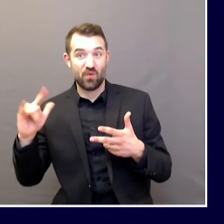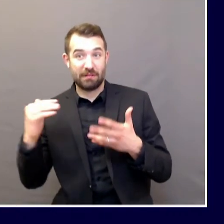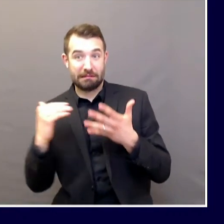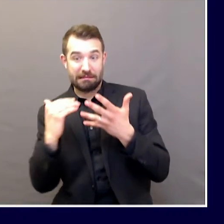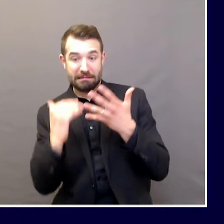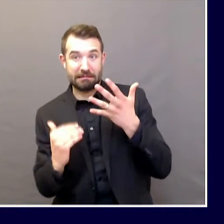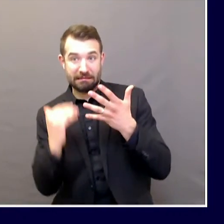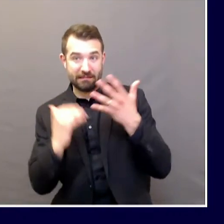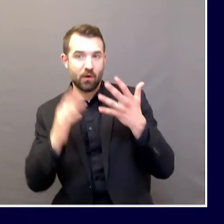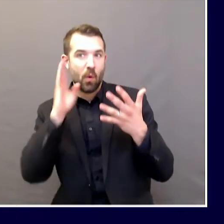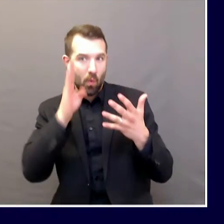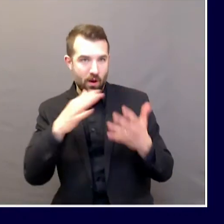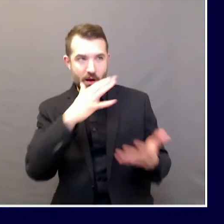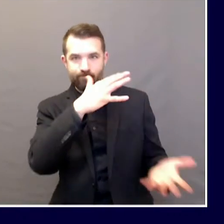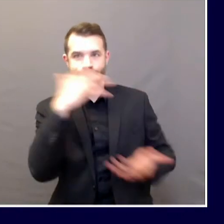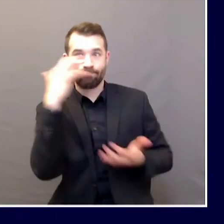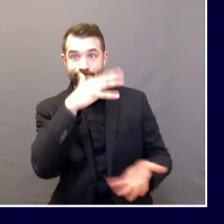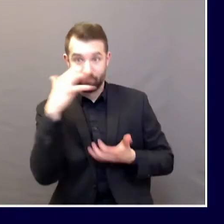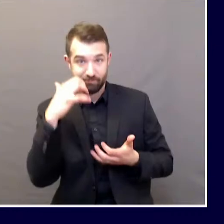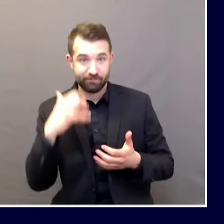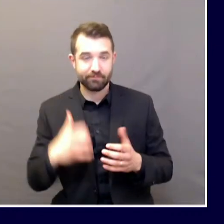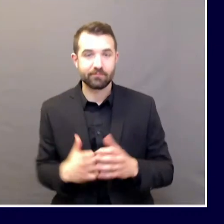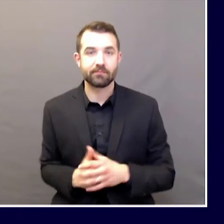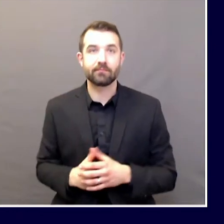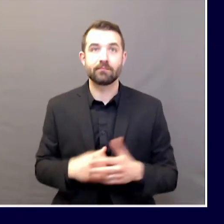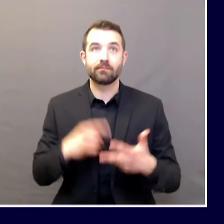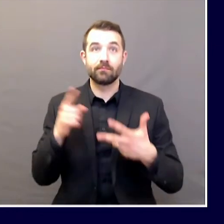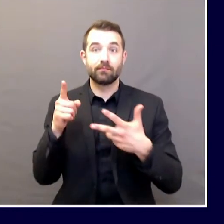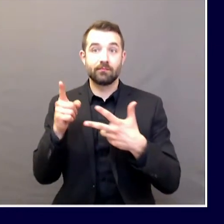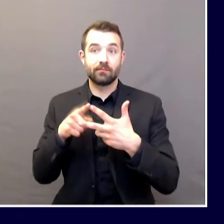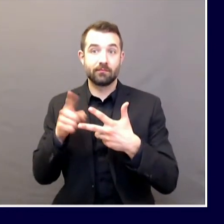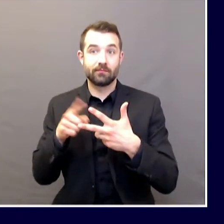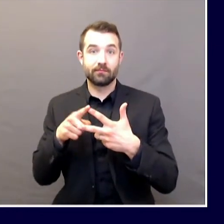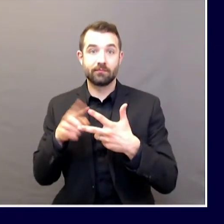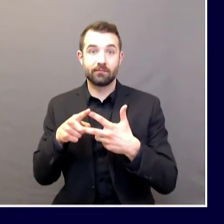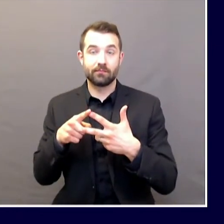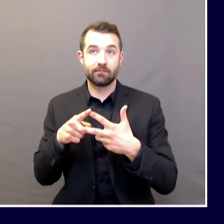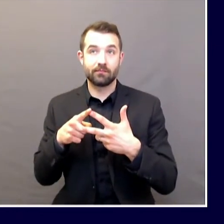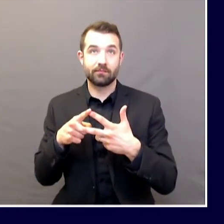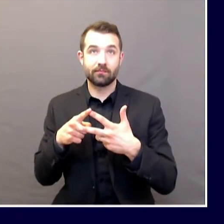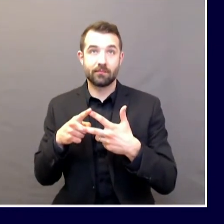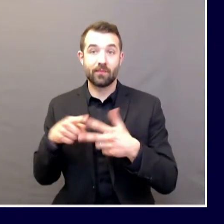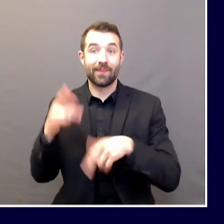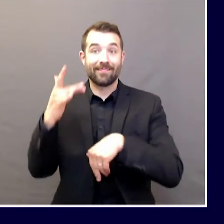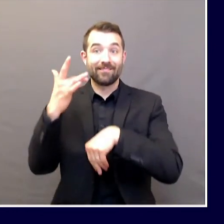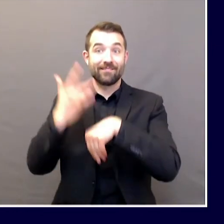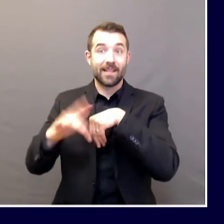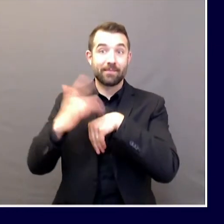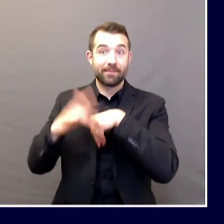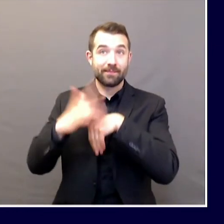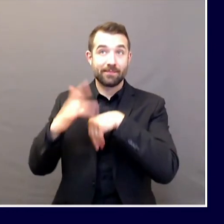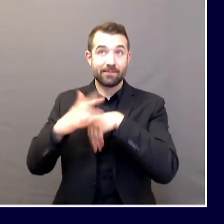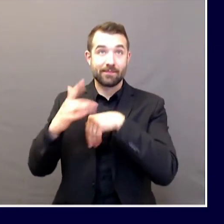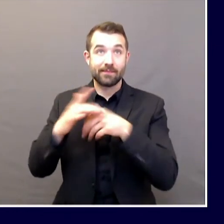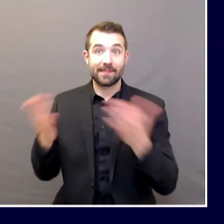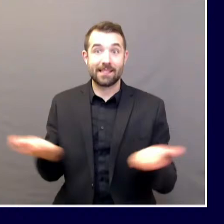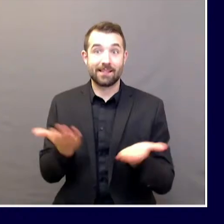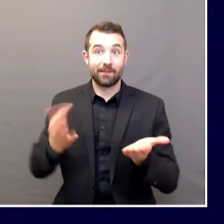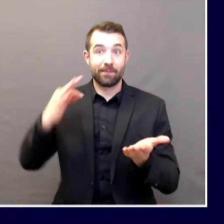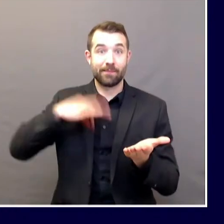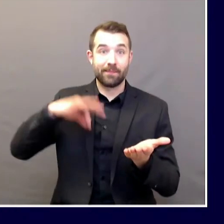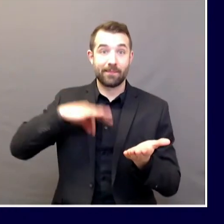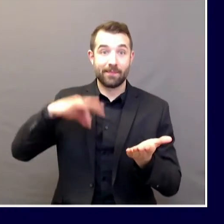the headroom that we have in Maine. What I mean by that is, over the past 3 or 4 days, I've taken had